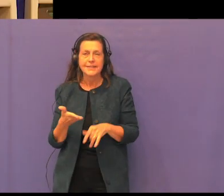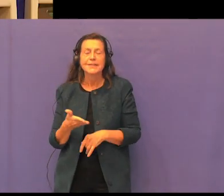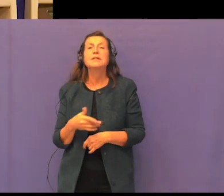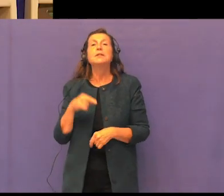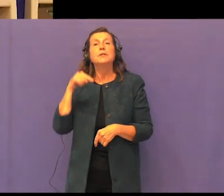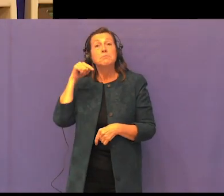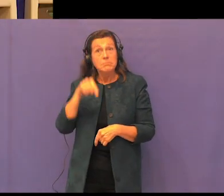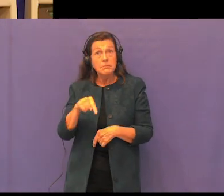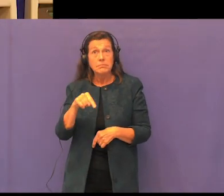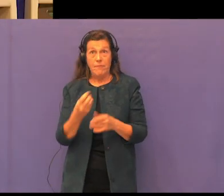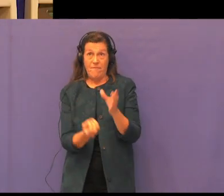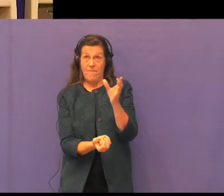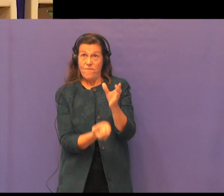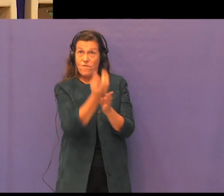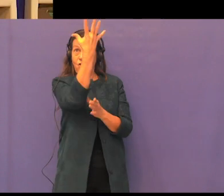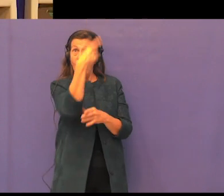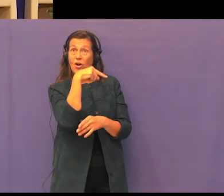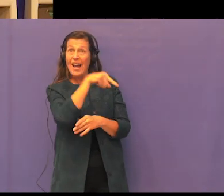emitted about